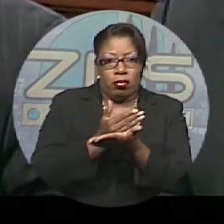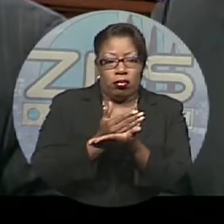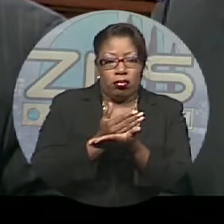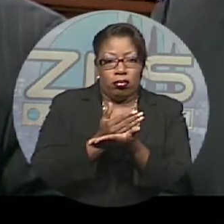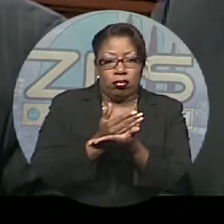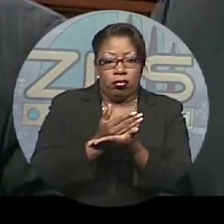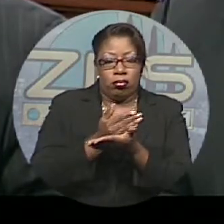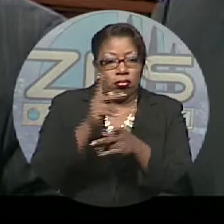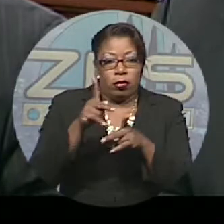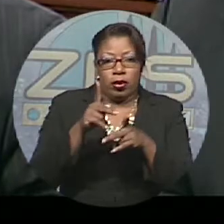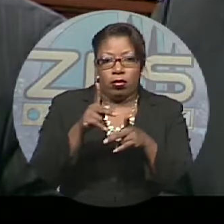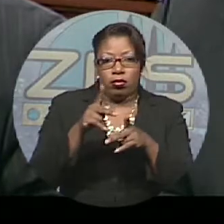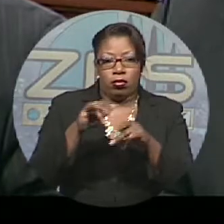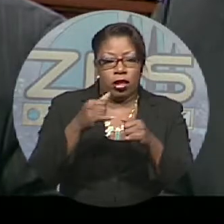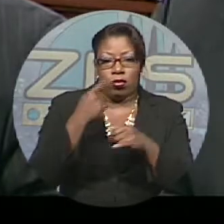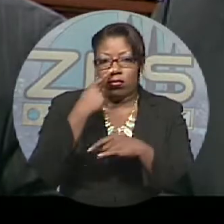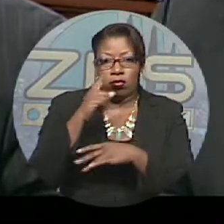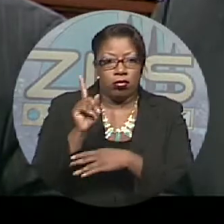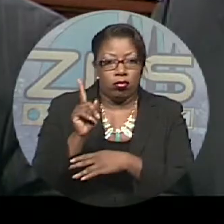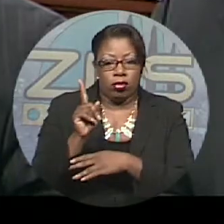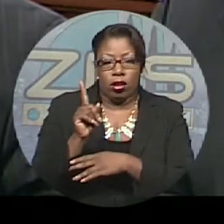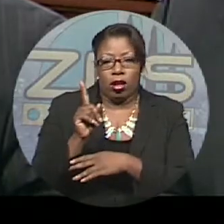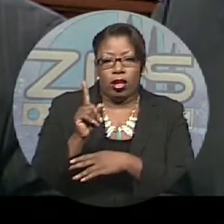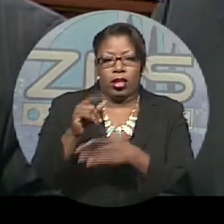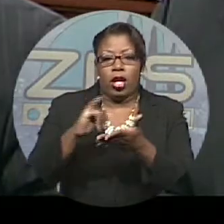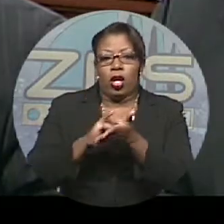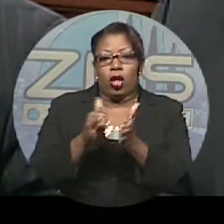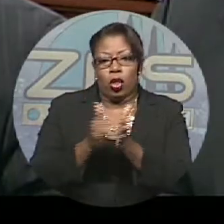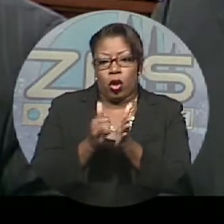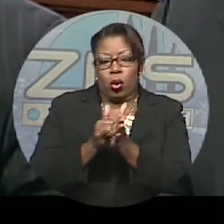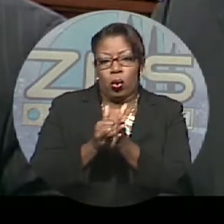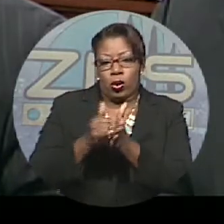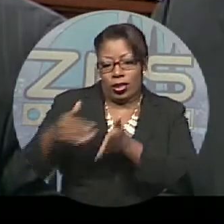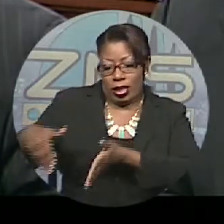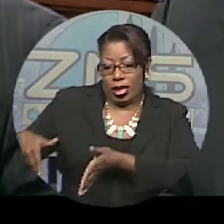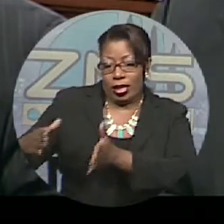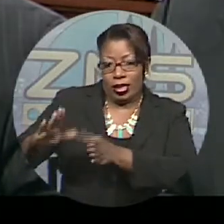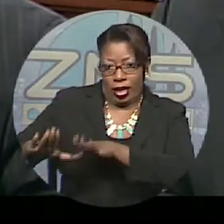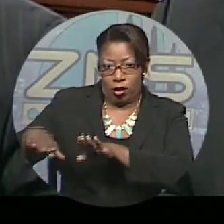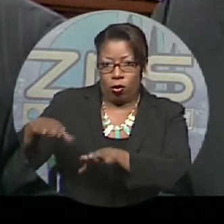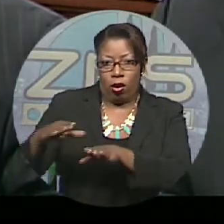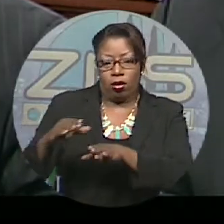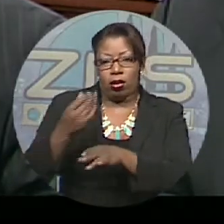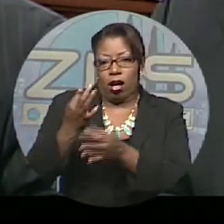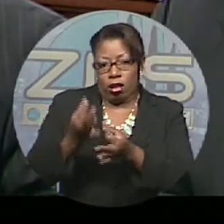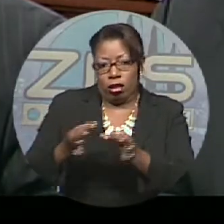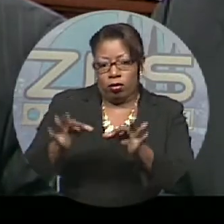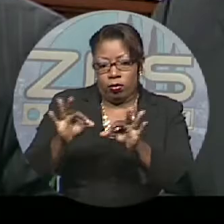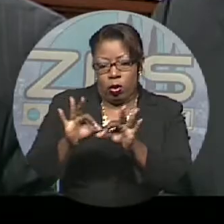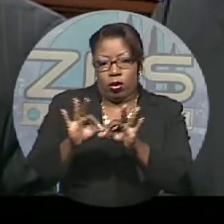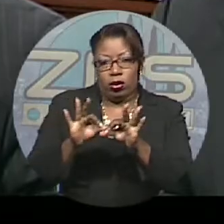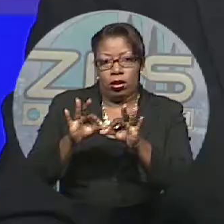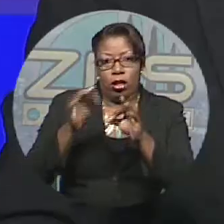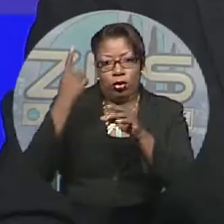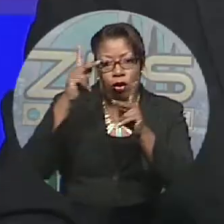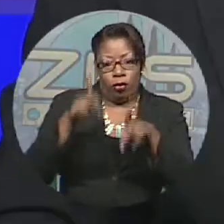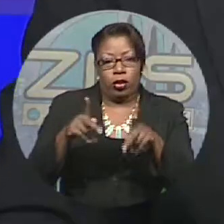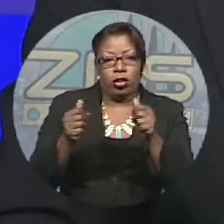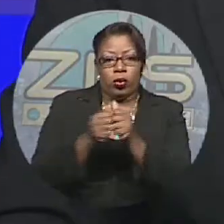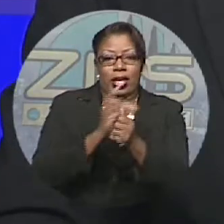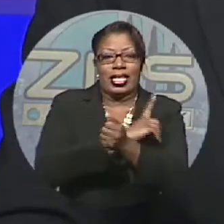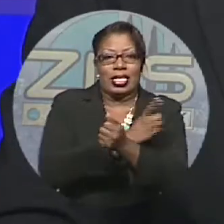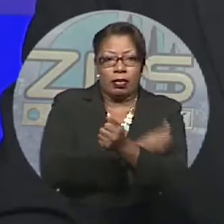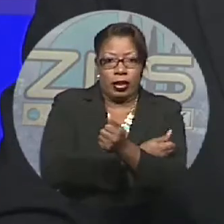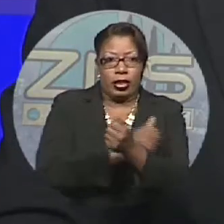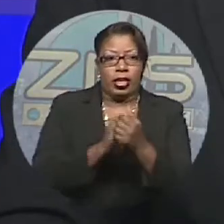care that those sidewalks are so important for the safety of persons with disabilities.